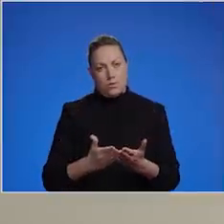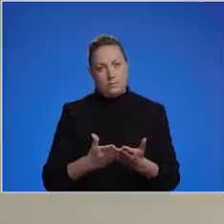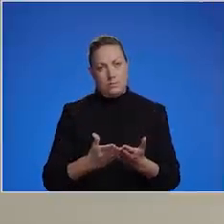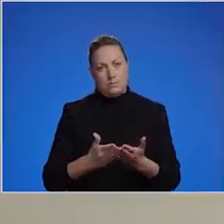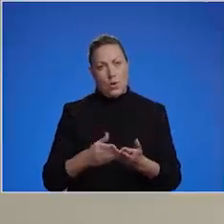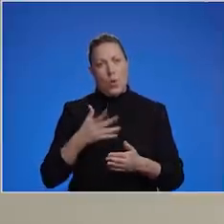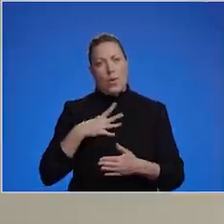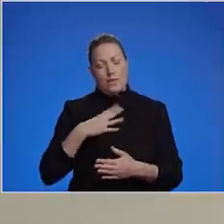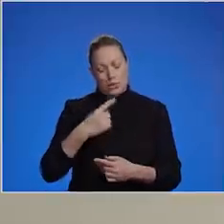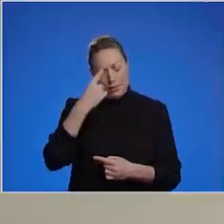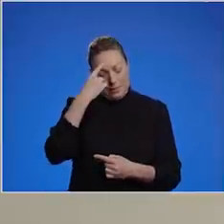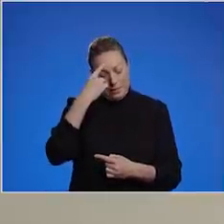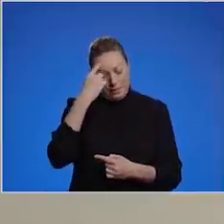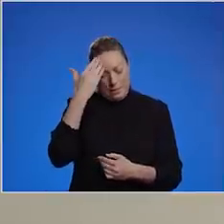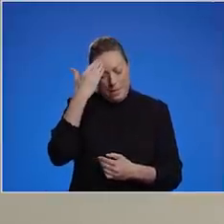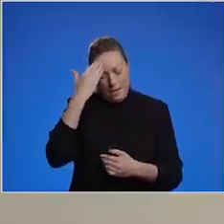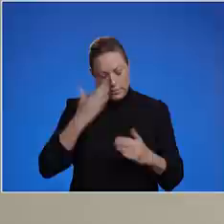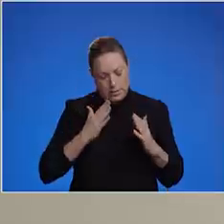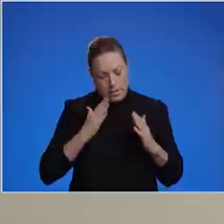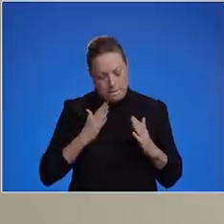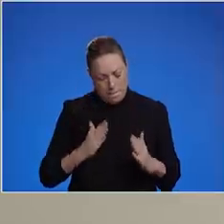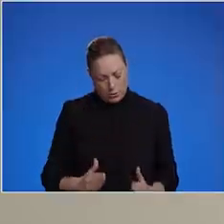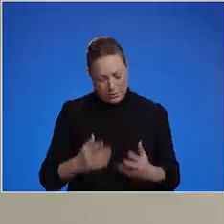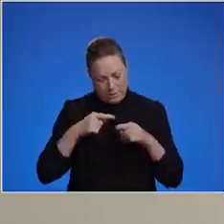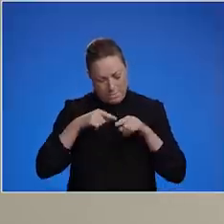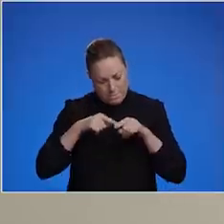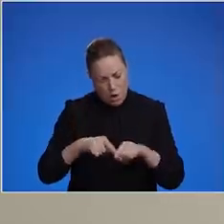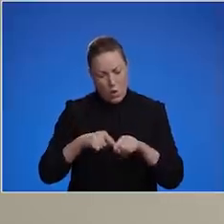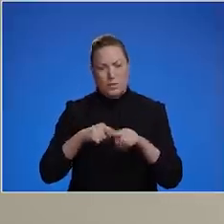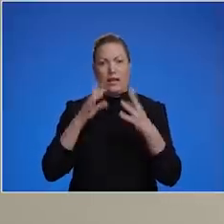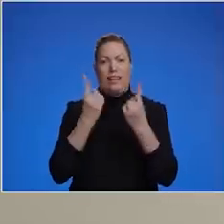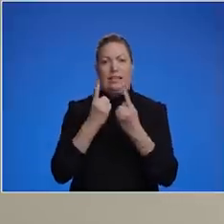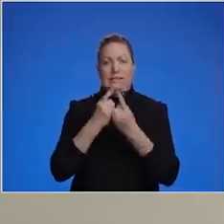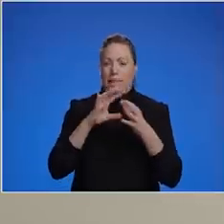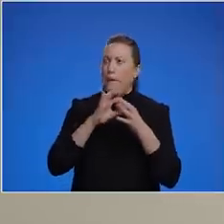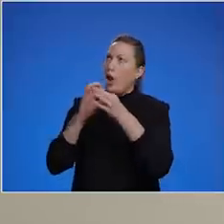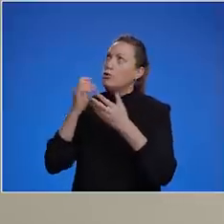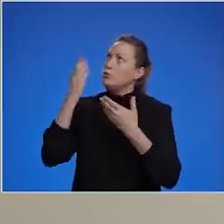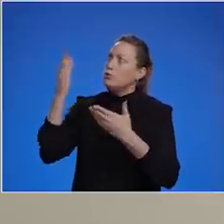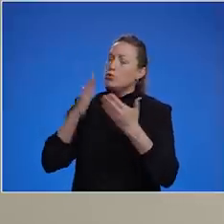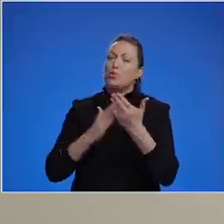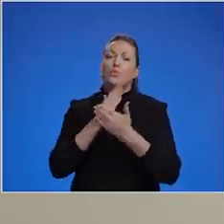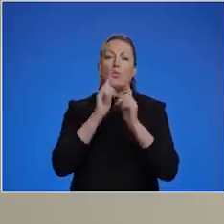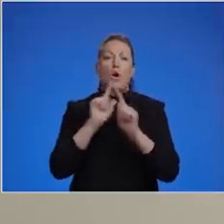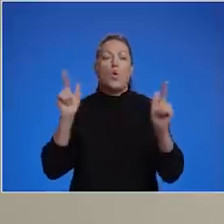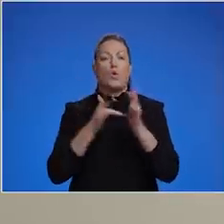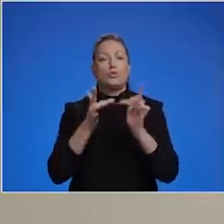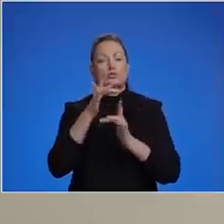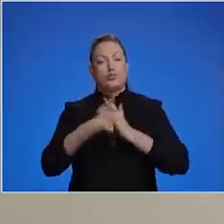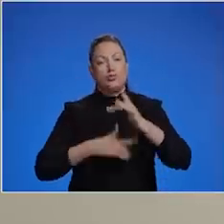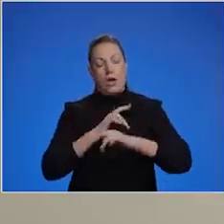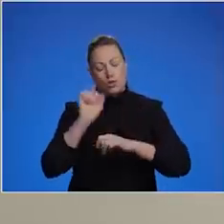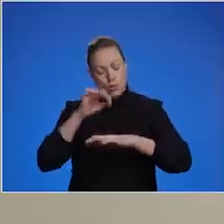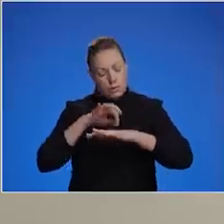body alike, we may pursue in freedom of heart the things that are yours. Through our Lord Jesus Christ, your